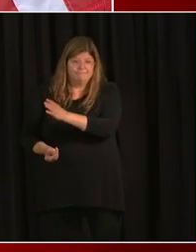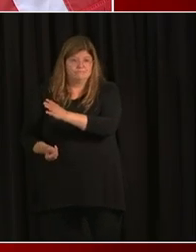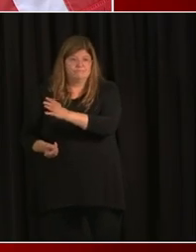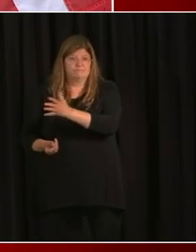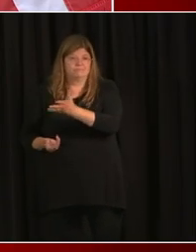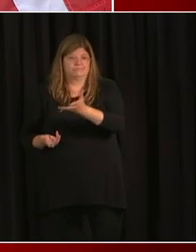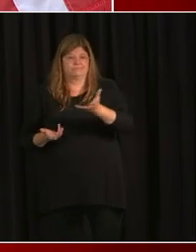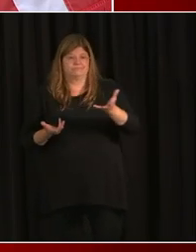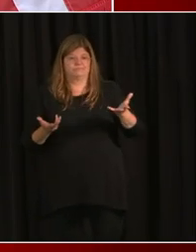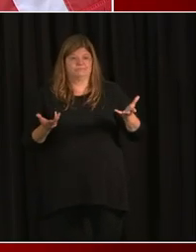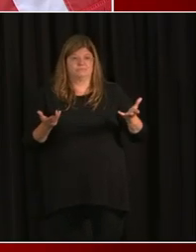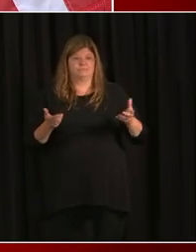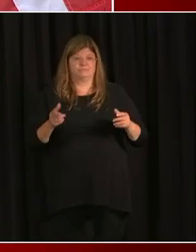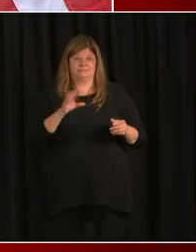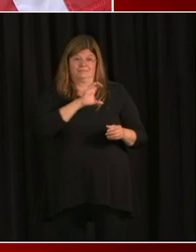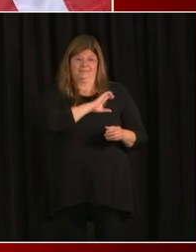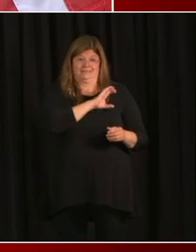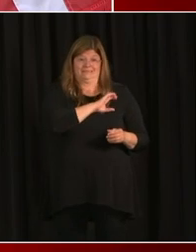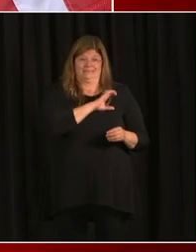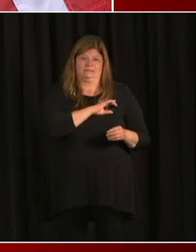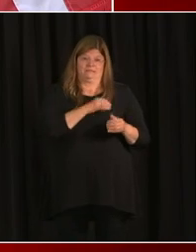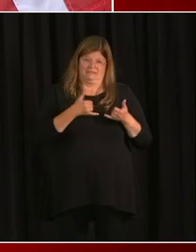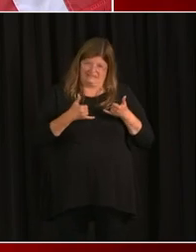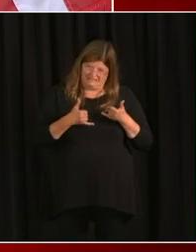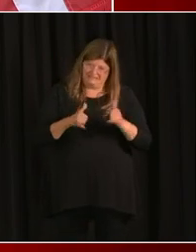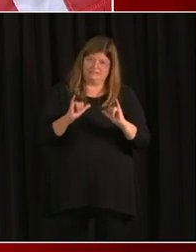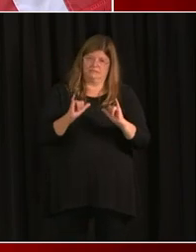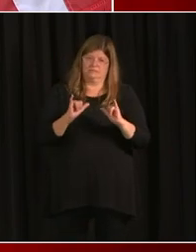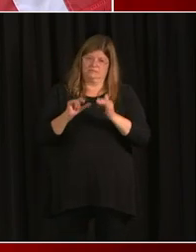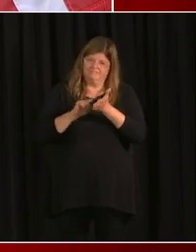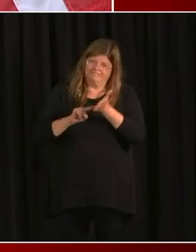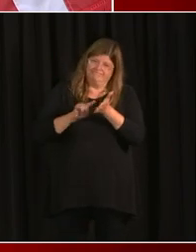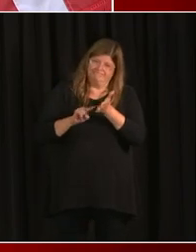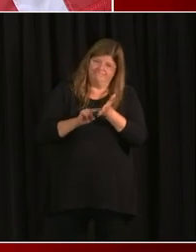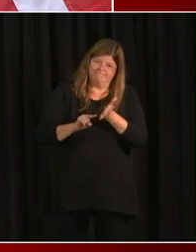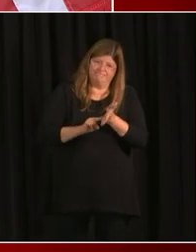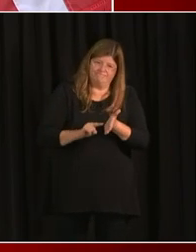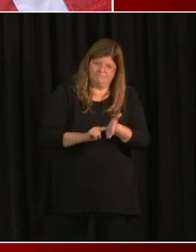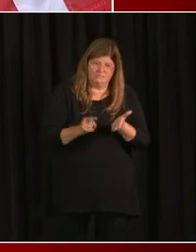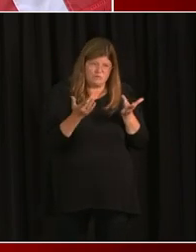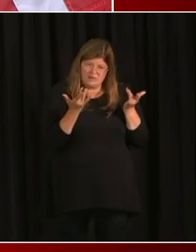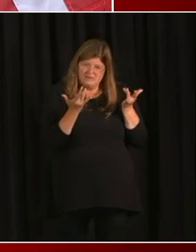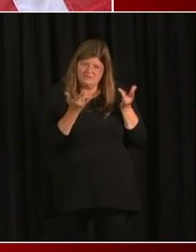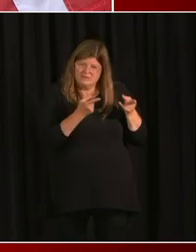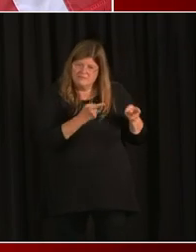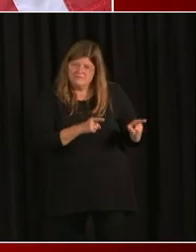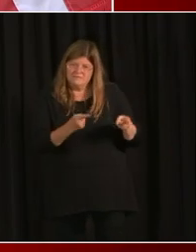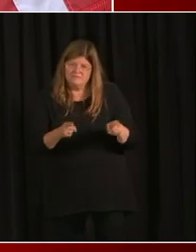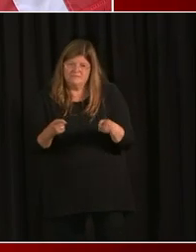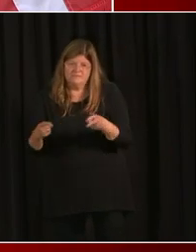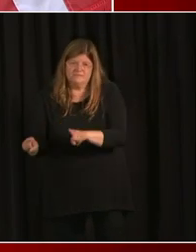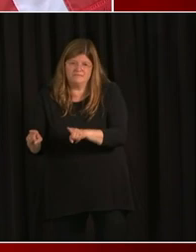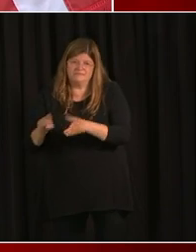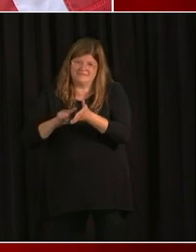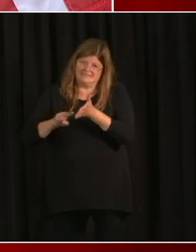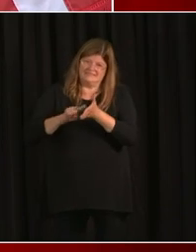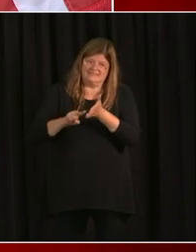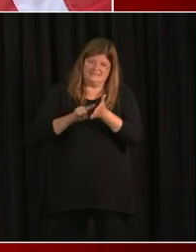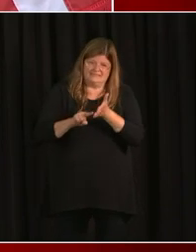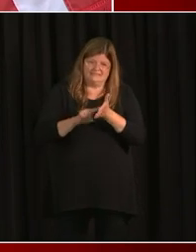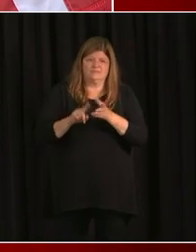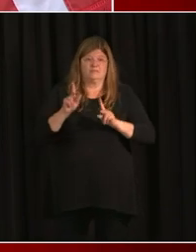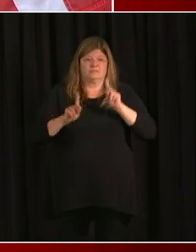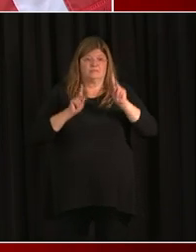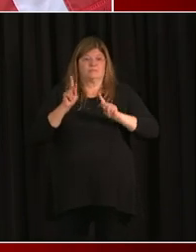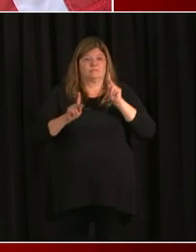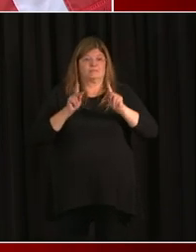injuries. So the police continue to investigate this matter from people